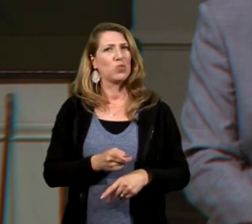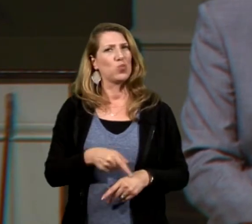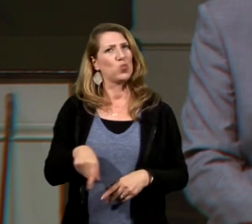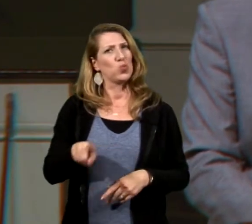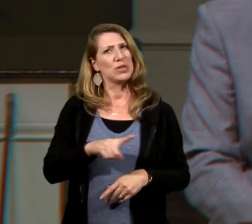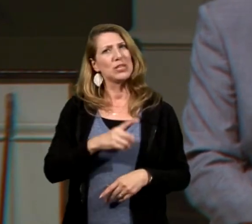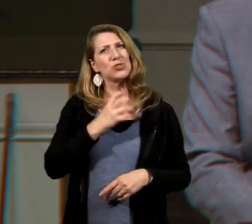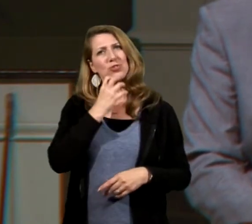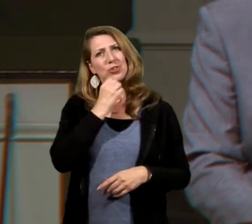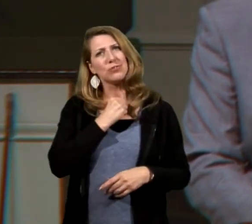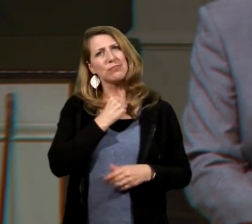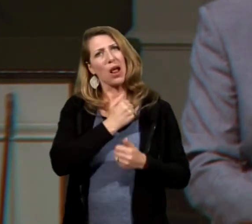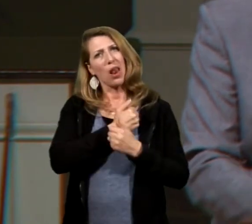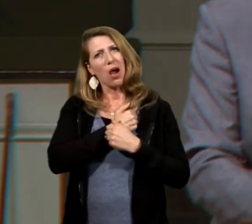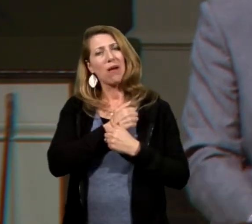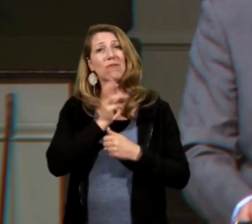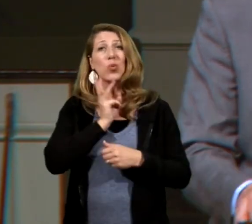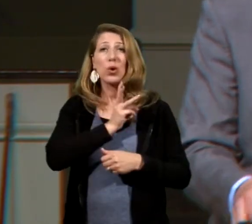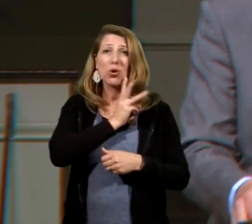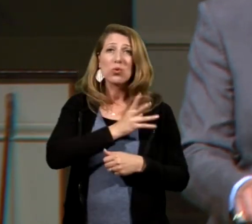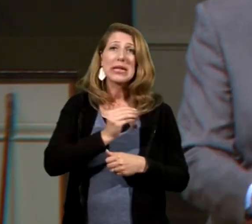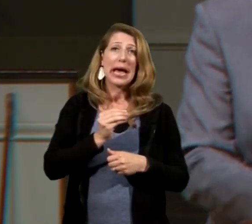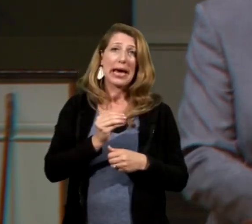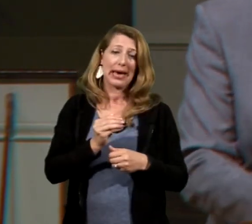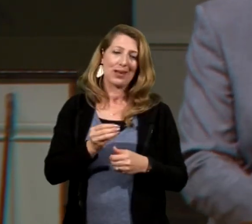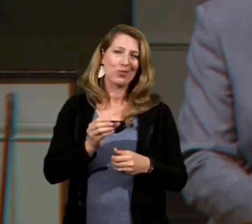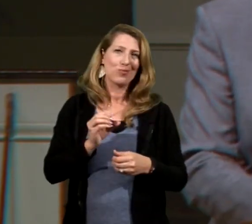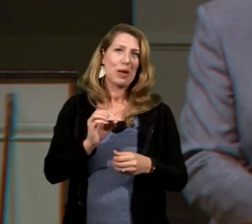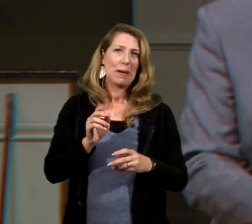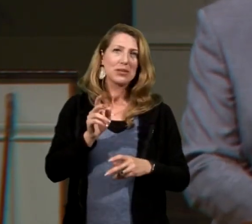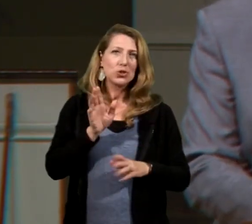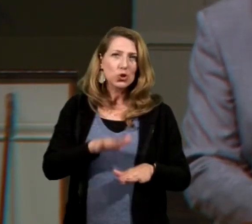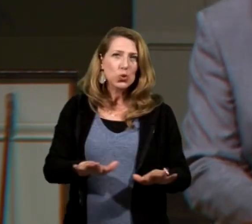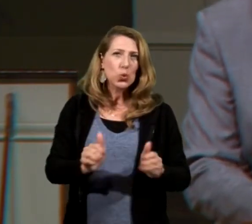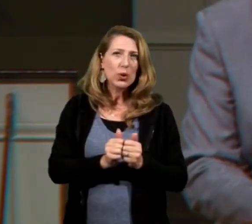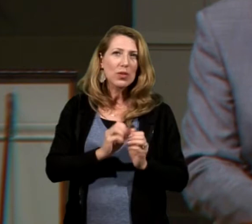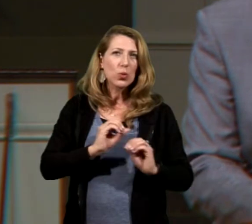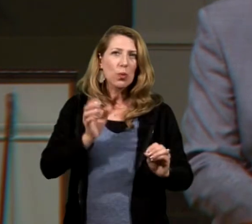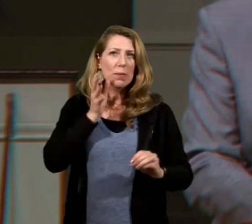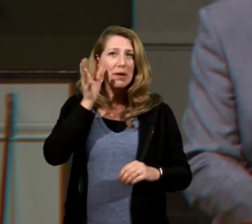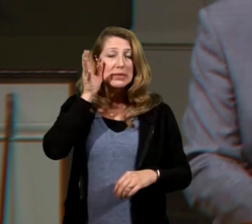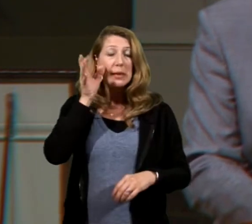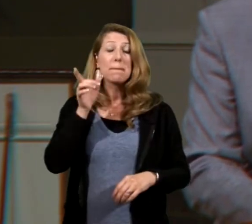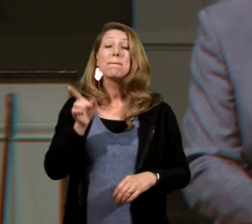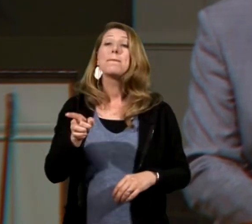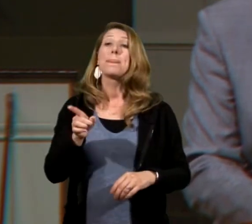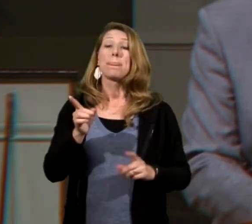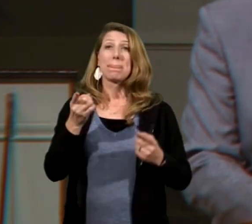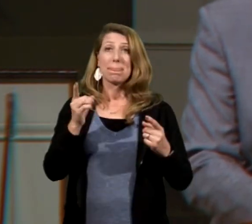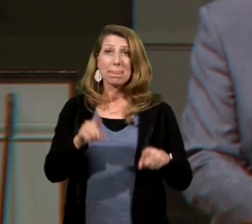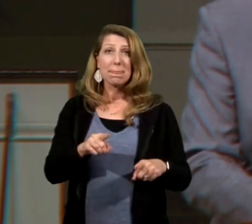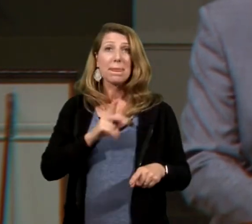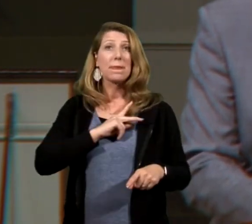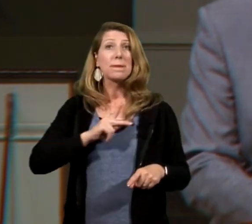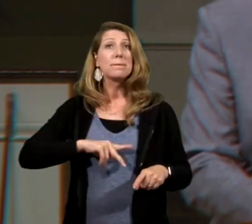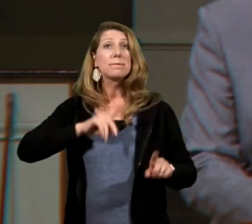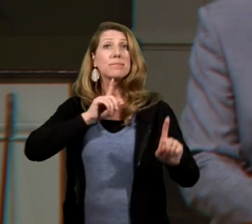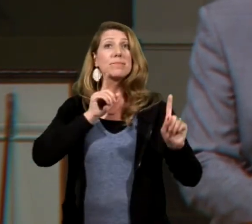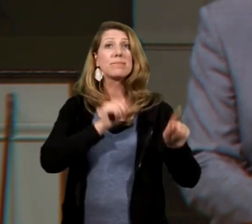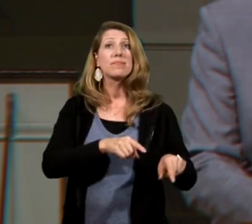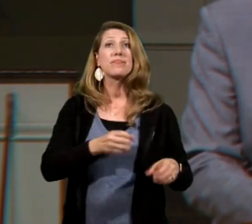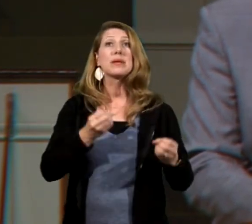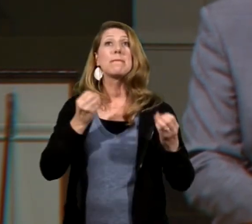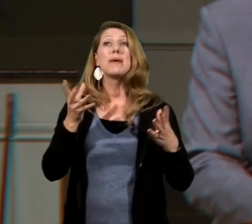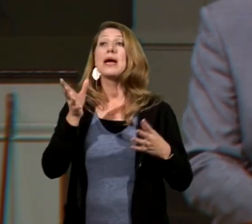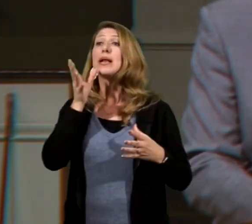heart for the fatherless and for the widows. Verse number 8. So it came to pass that when the king's commandment and his decree was heard, when many maidens were